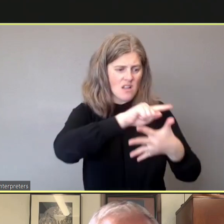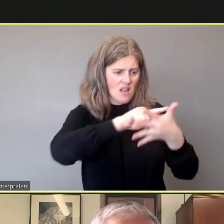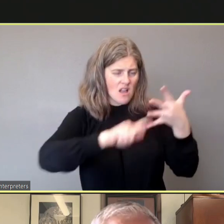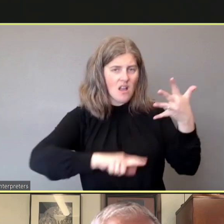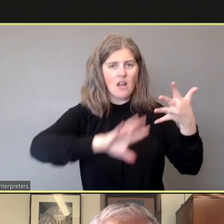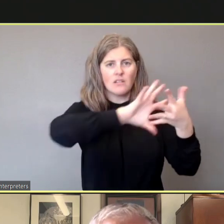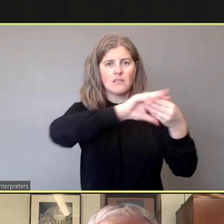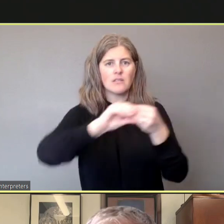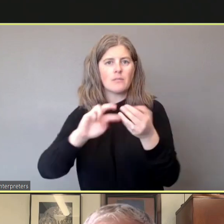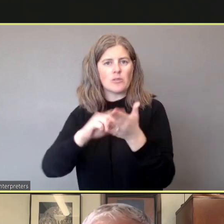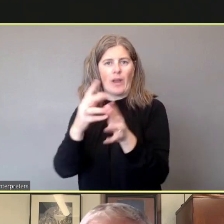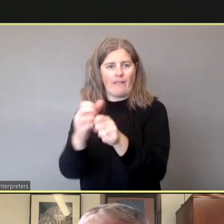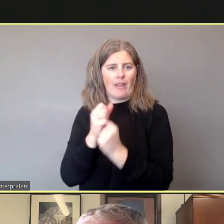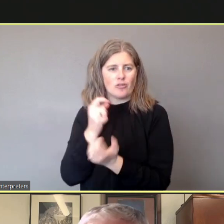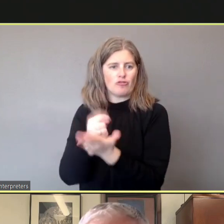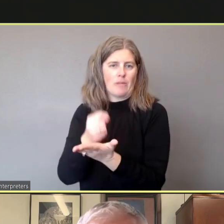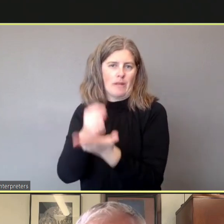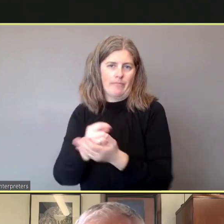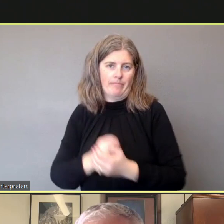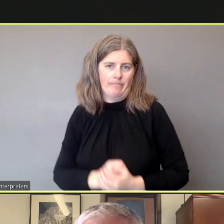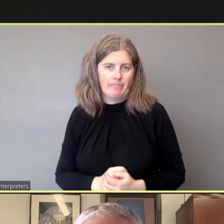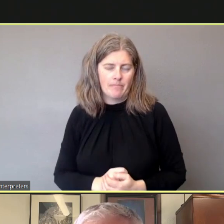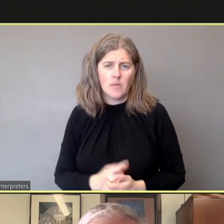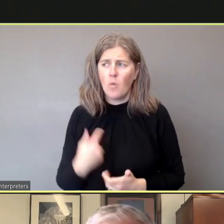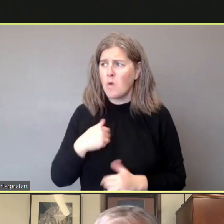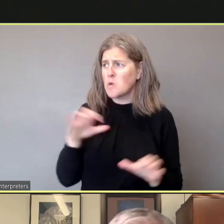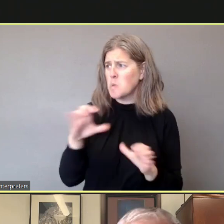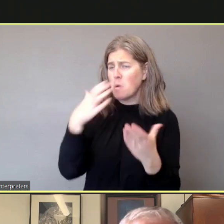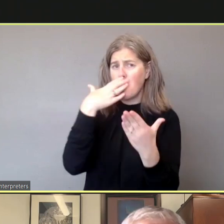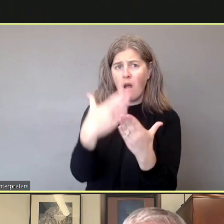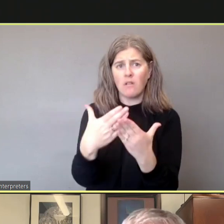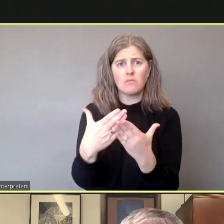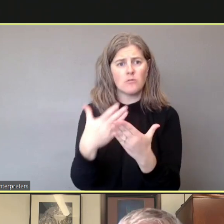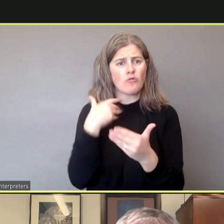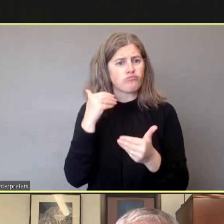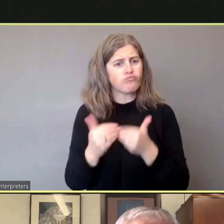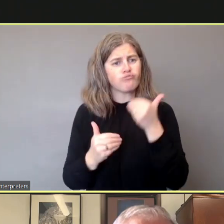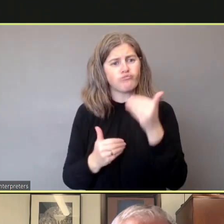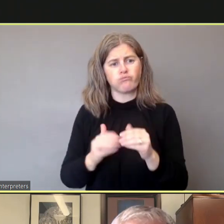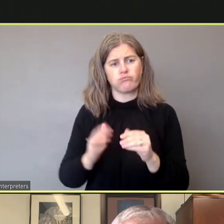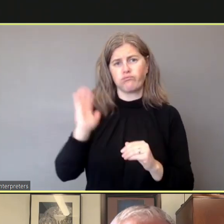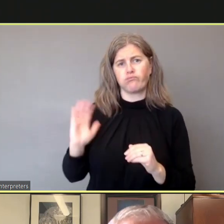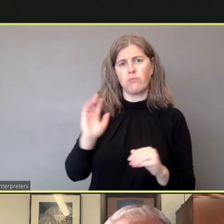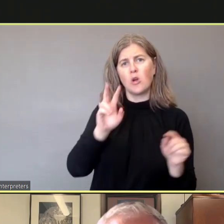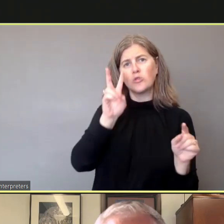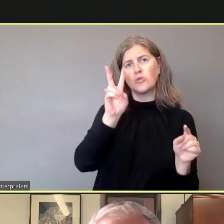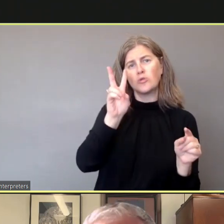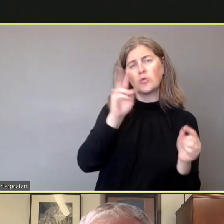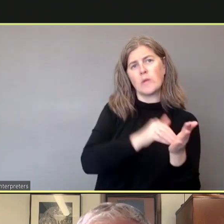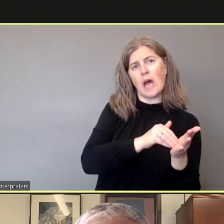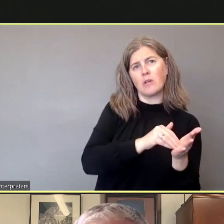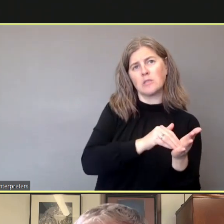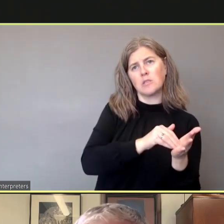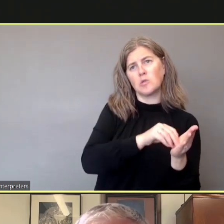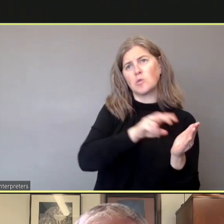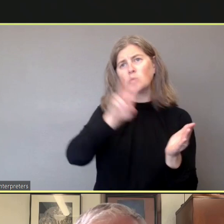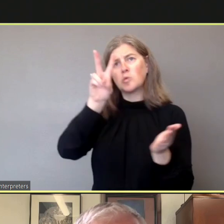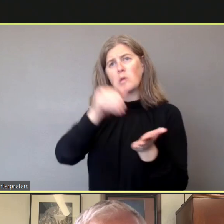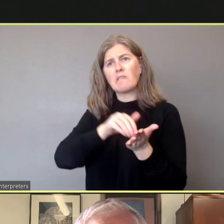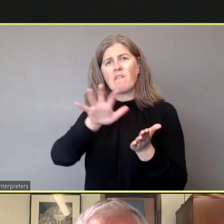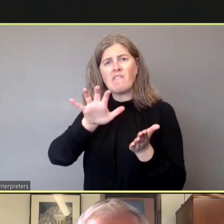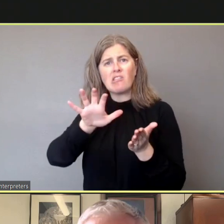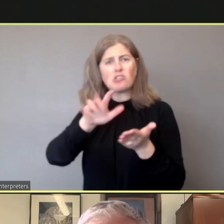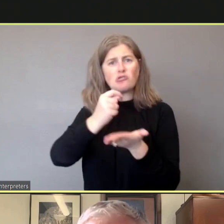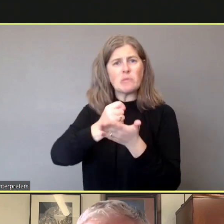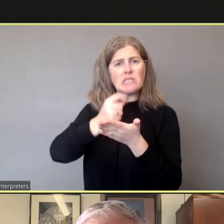And we're doing well. We're cruising from 2,000 to about 2,500 treatments a week. We